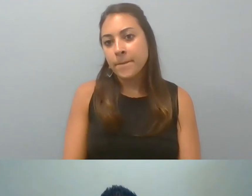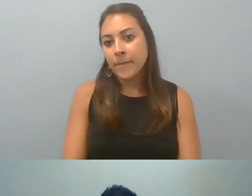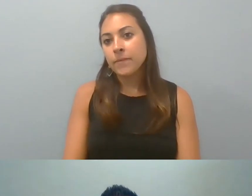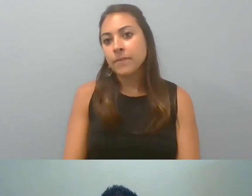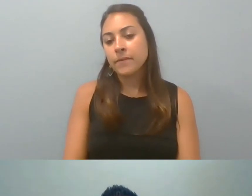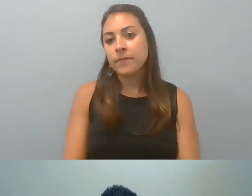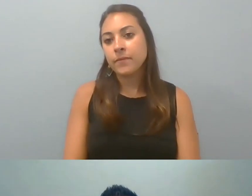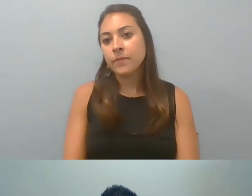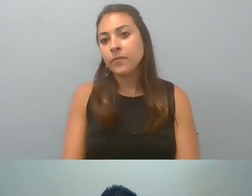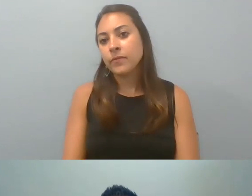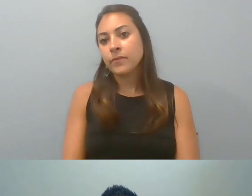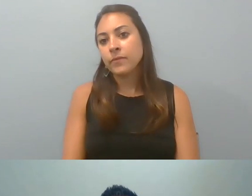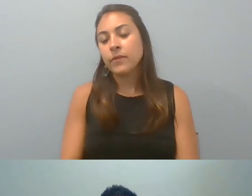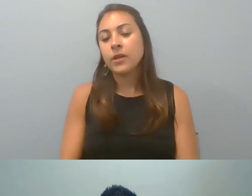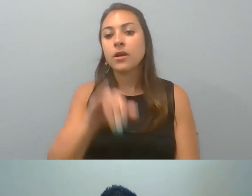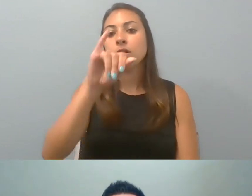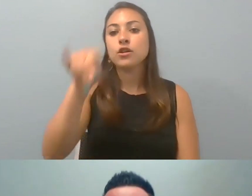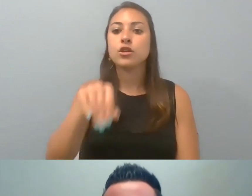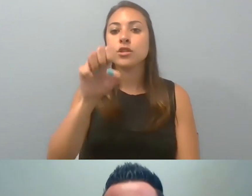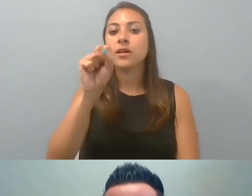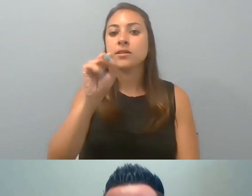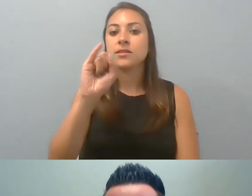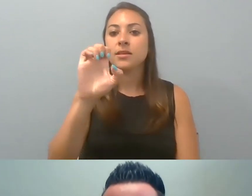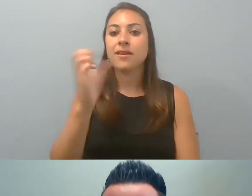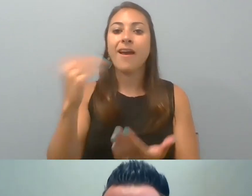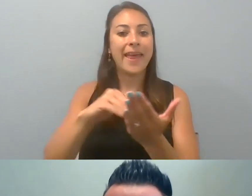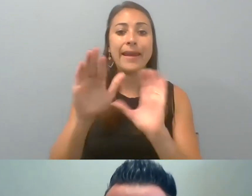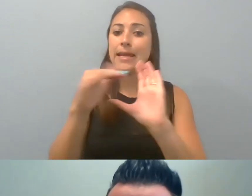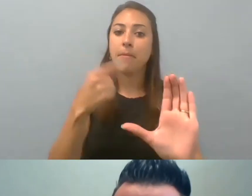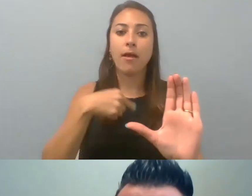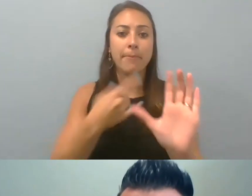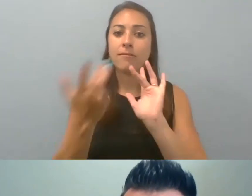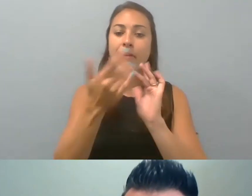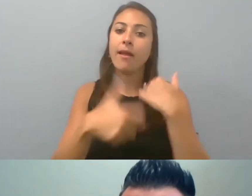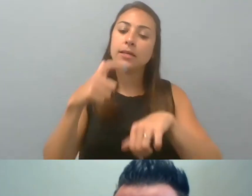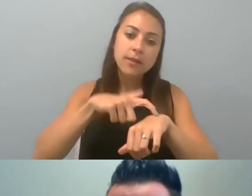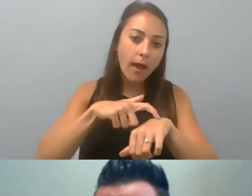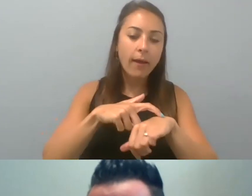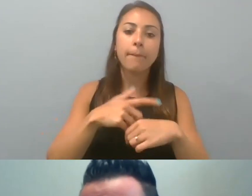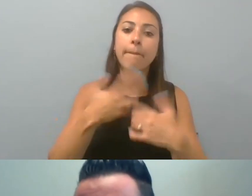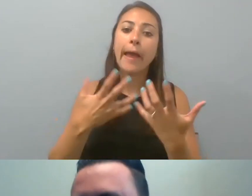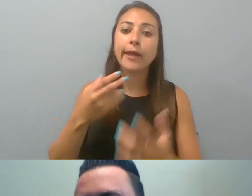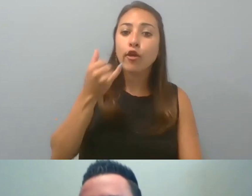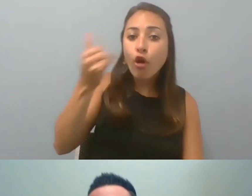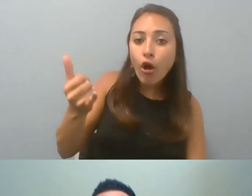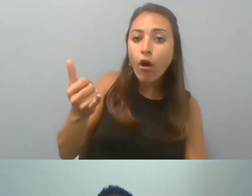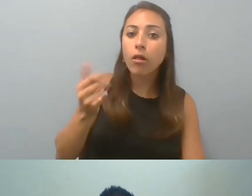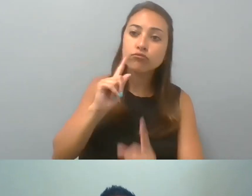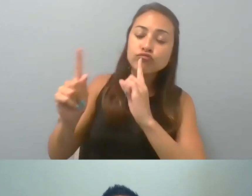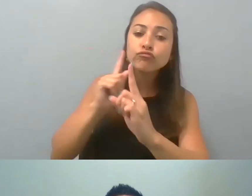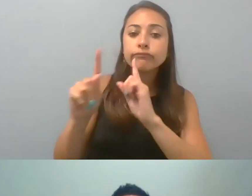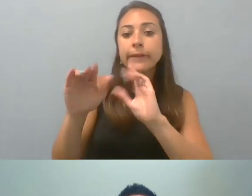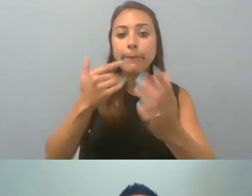Yep, I would say just probably the best way to get in touch with me is to shoot me an email. Happy to have phone conversations or email conversations